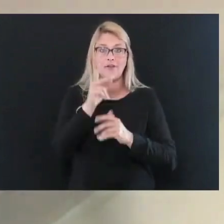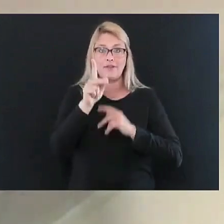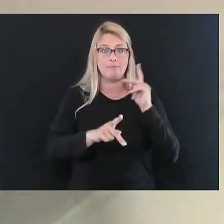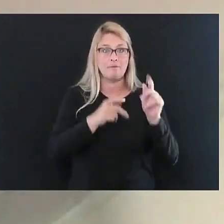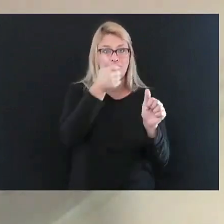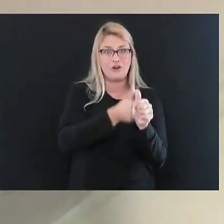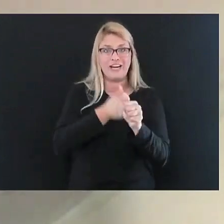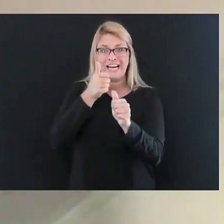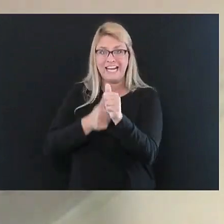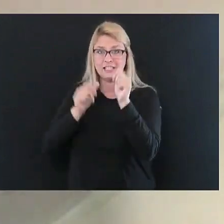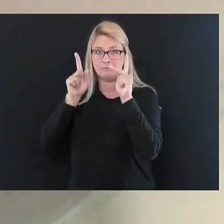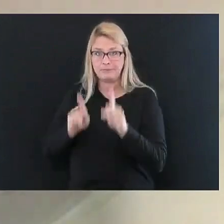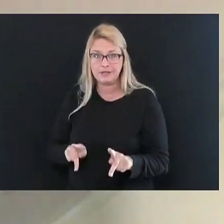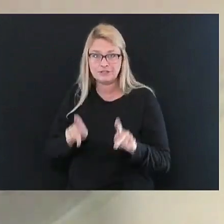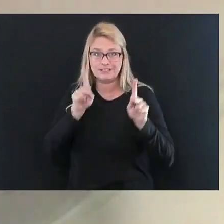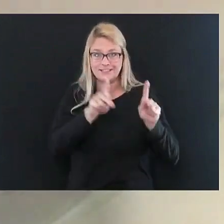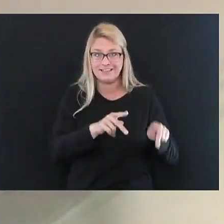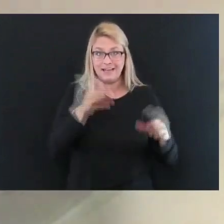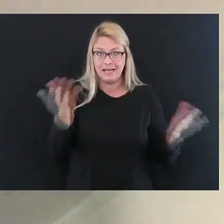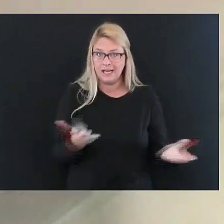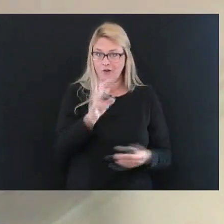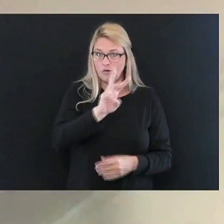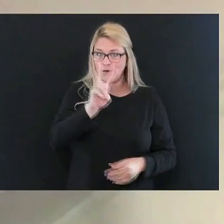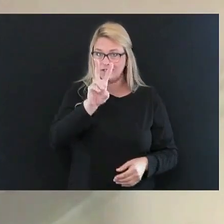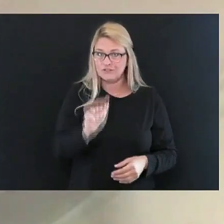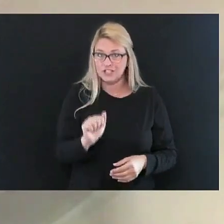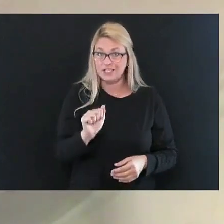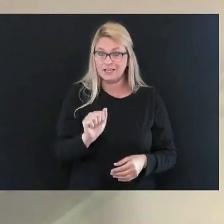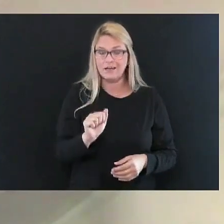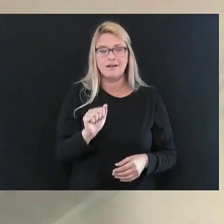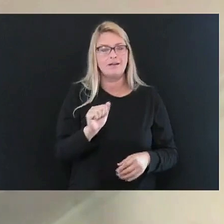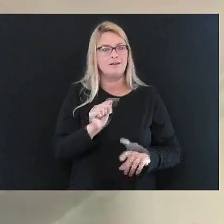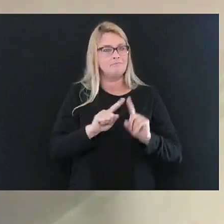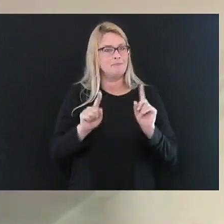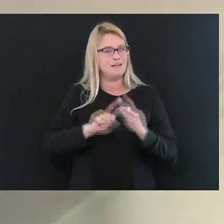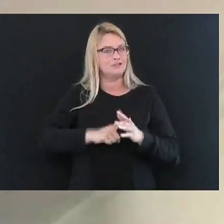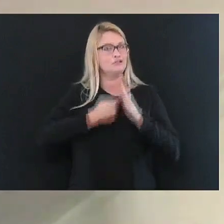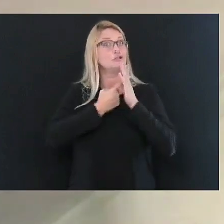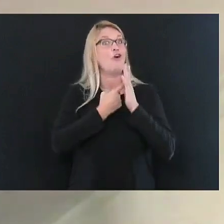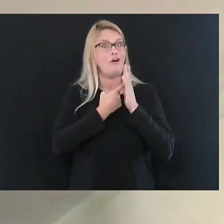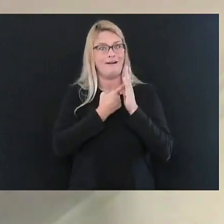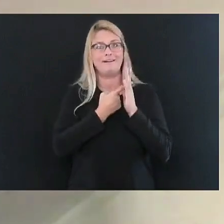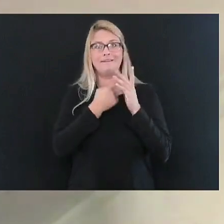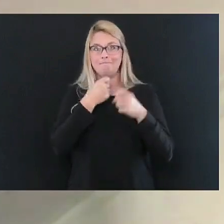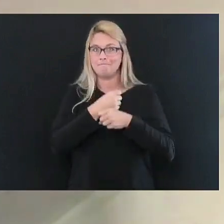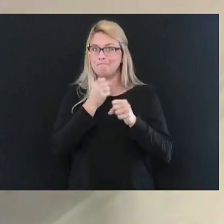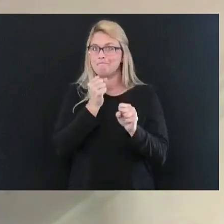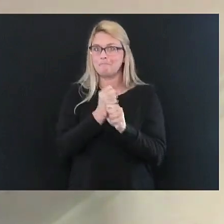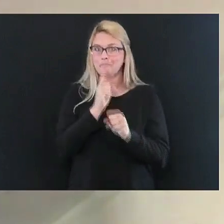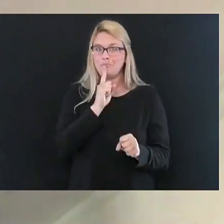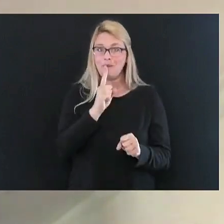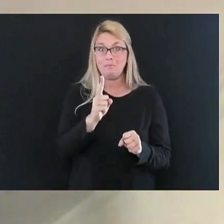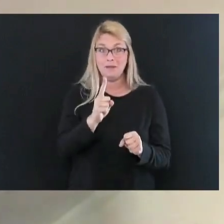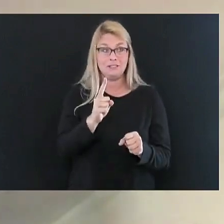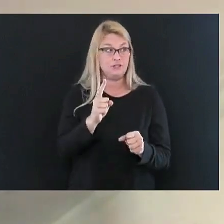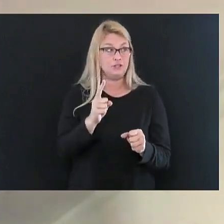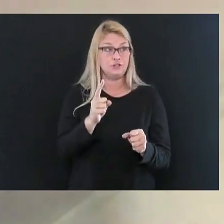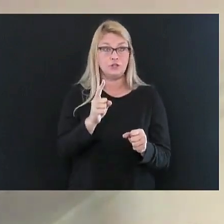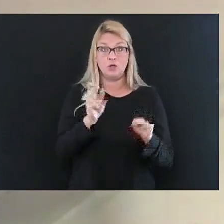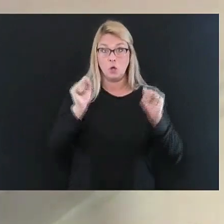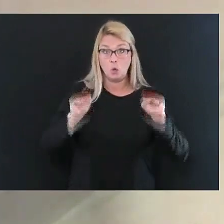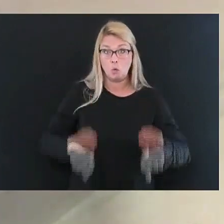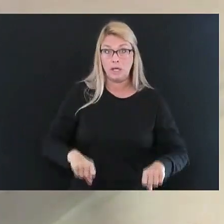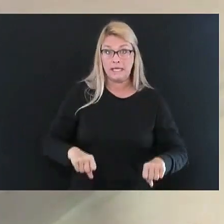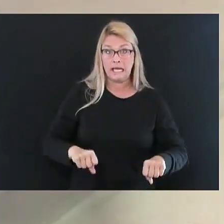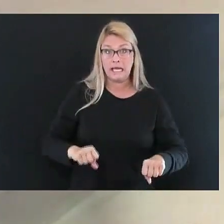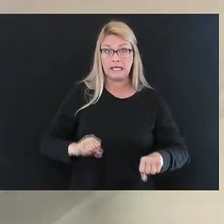each citizen of West Virginia eventually, but we can start to make sure that we can distribute those doses to